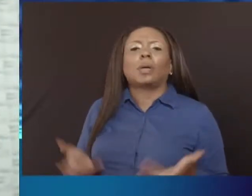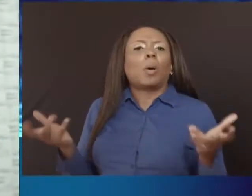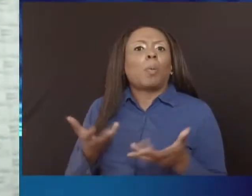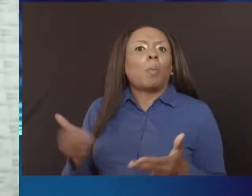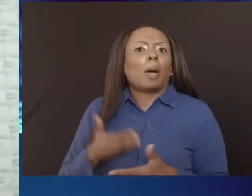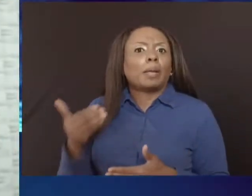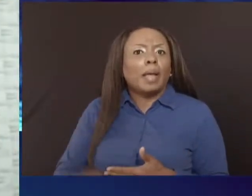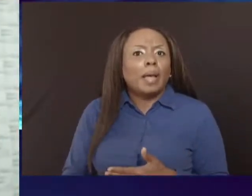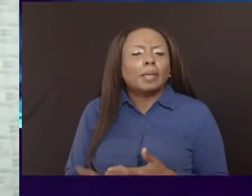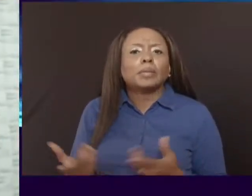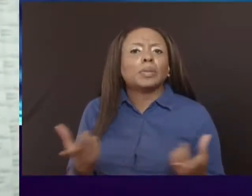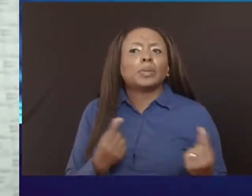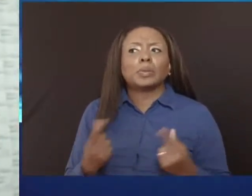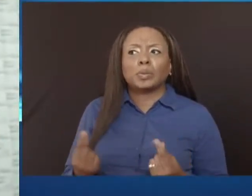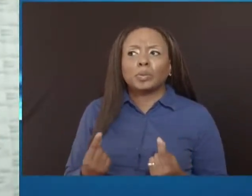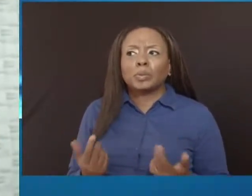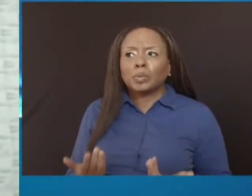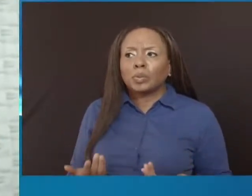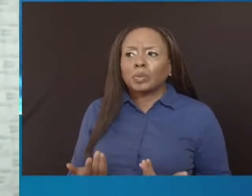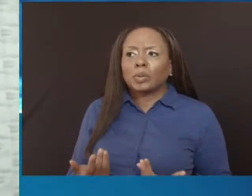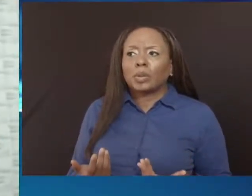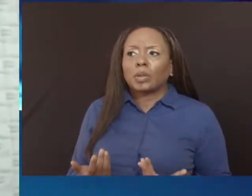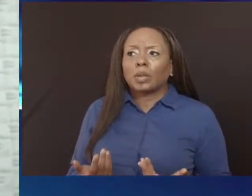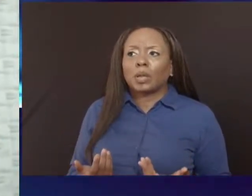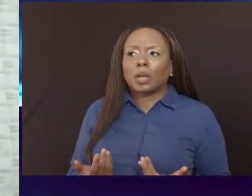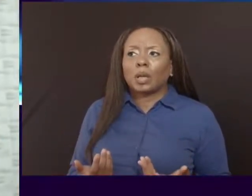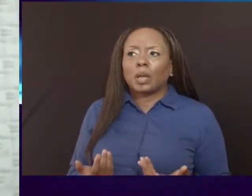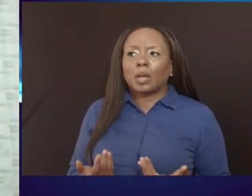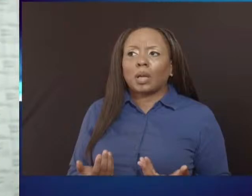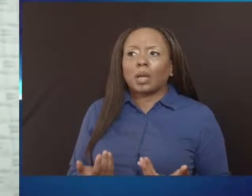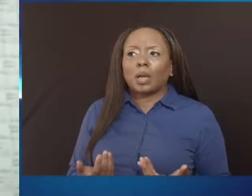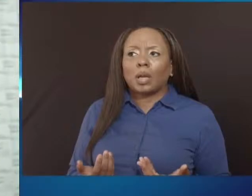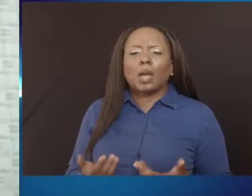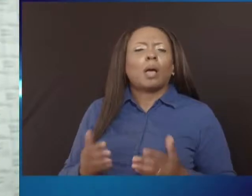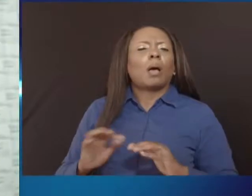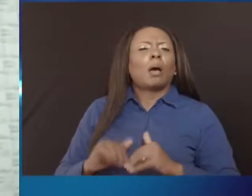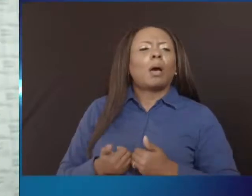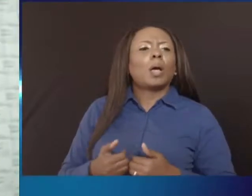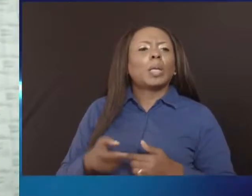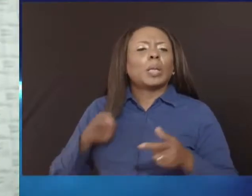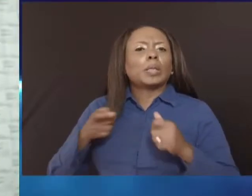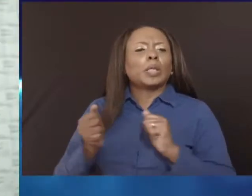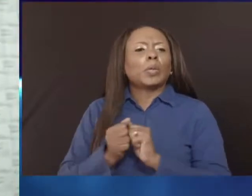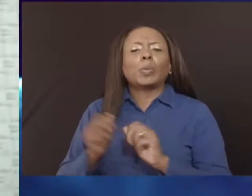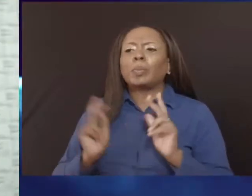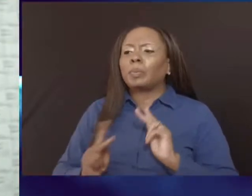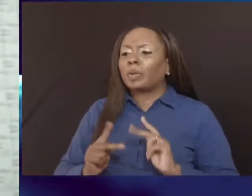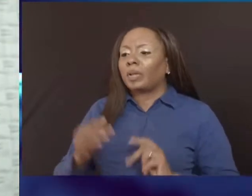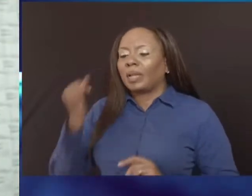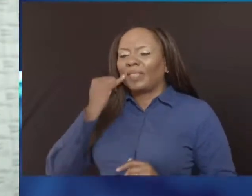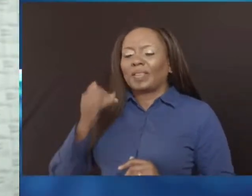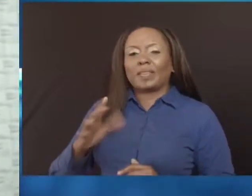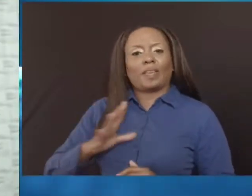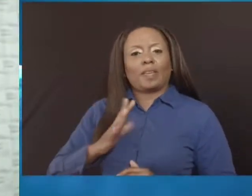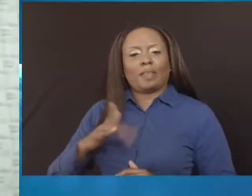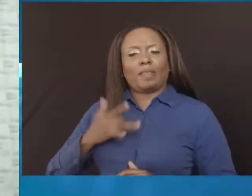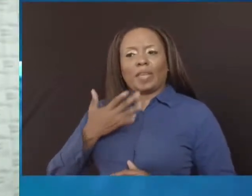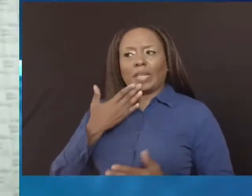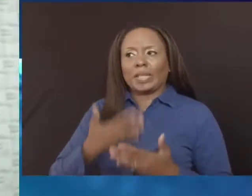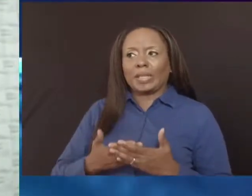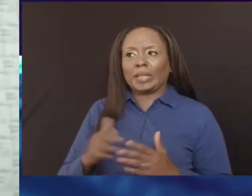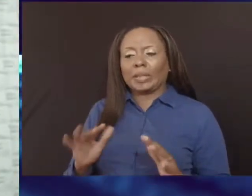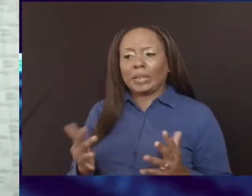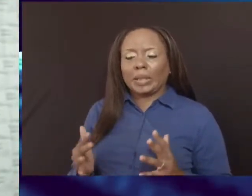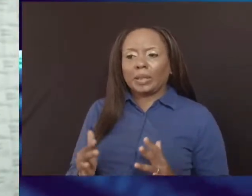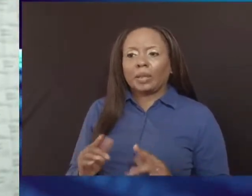check to ensure that they don't slip from that green into that red and unfortunately maybe pass away